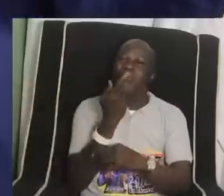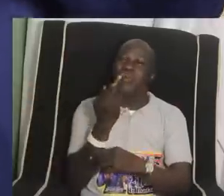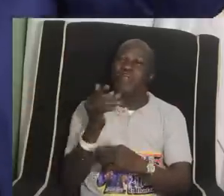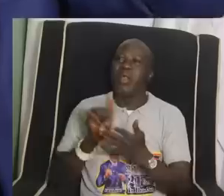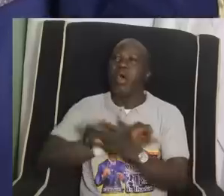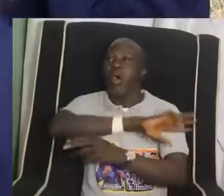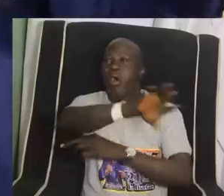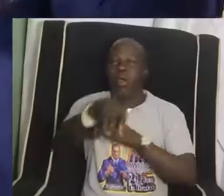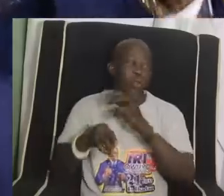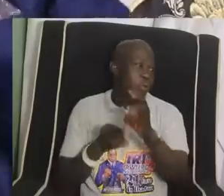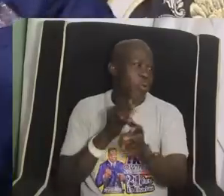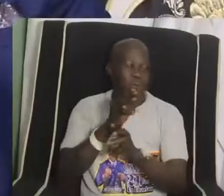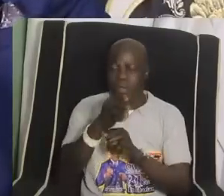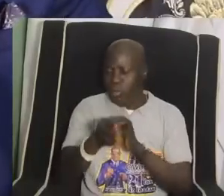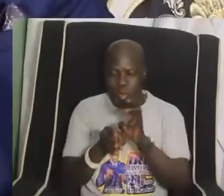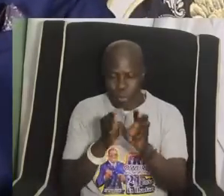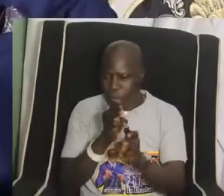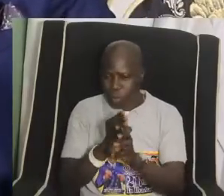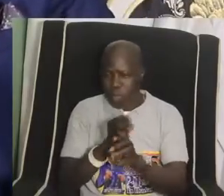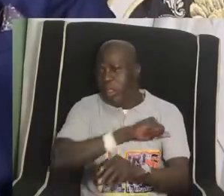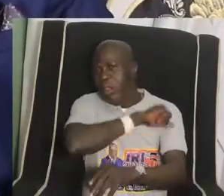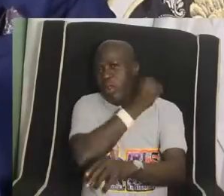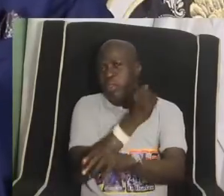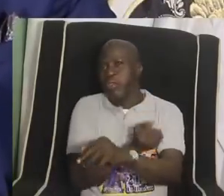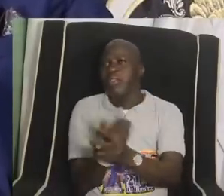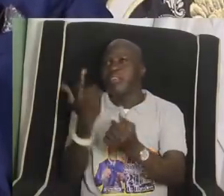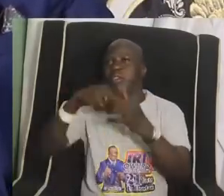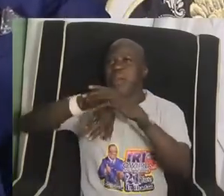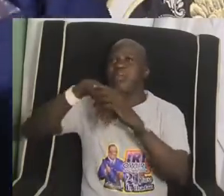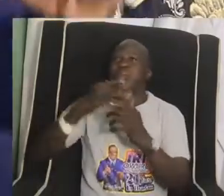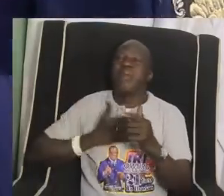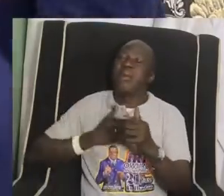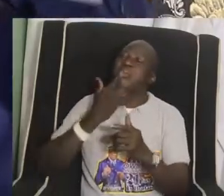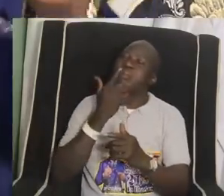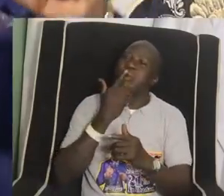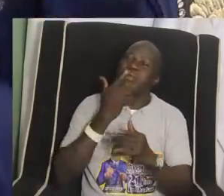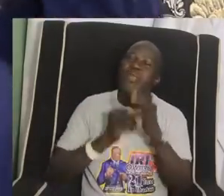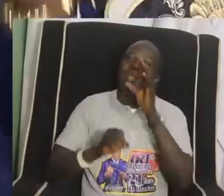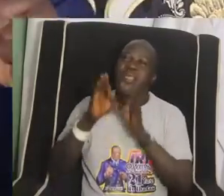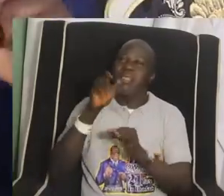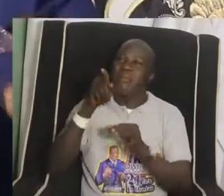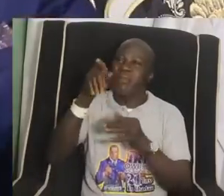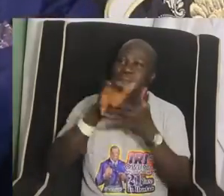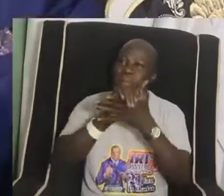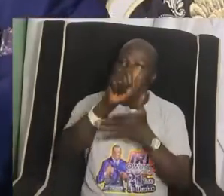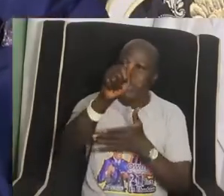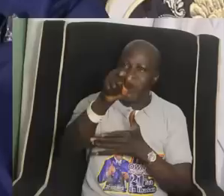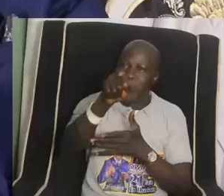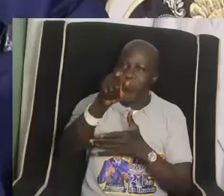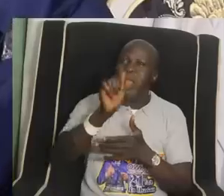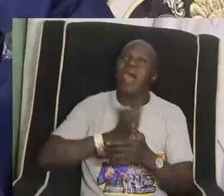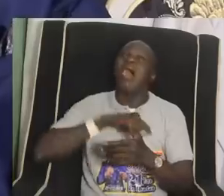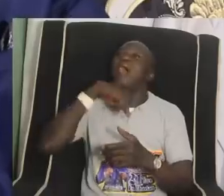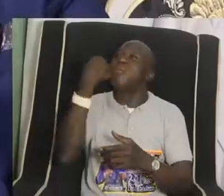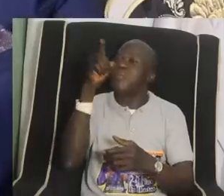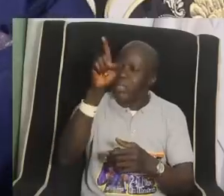voice jake jadu agbaye all over the world aseti enu mi jade authority comes out from my mouth bi wo ba gbagbo if thou believe mo so